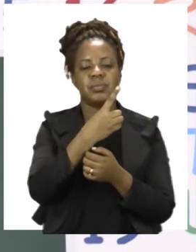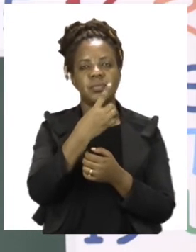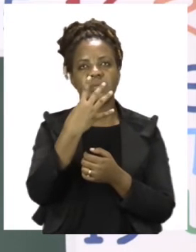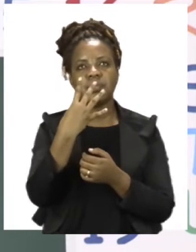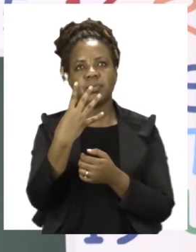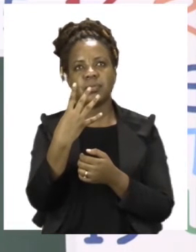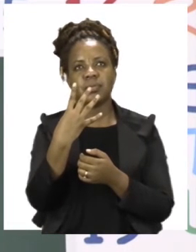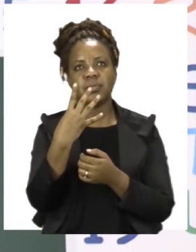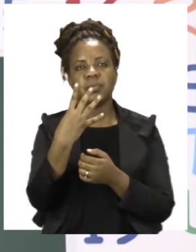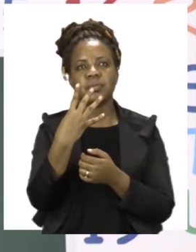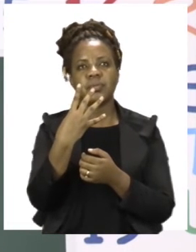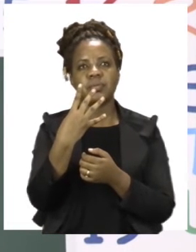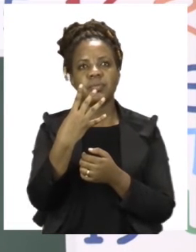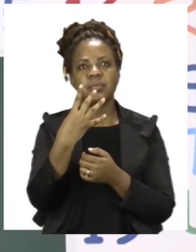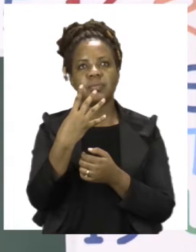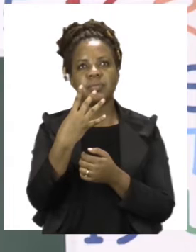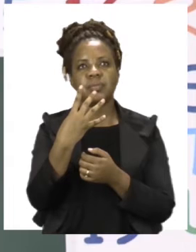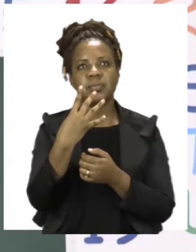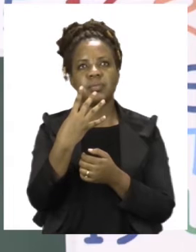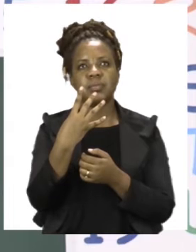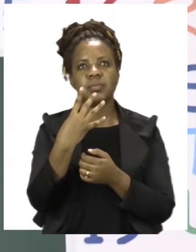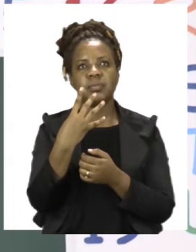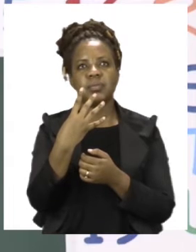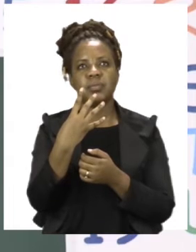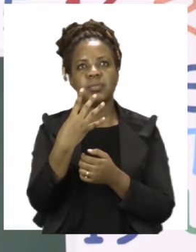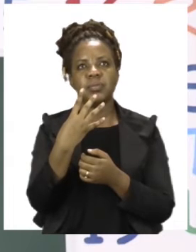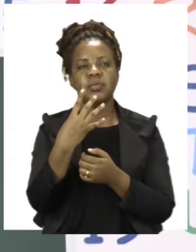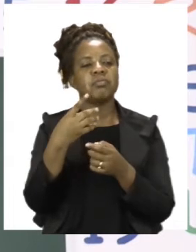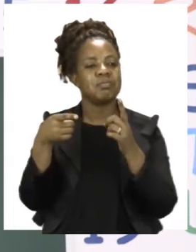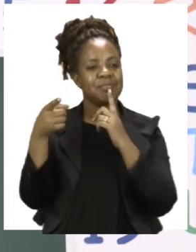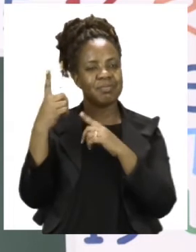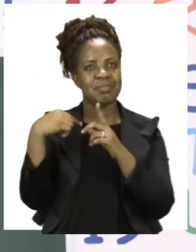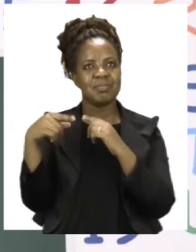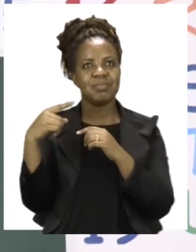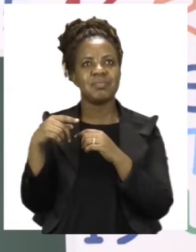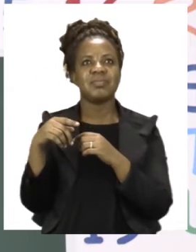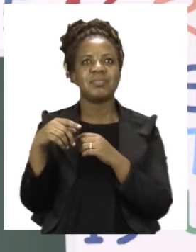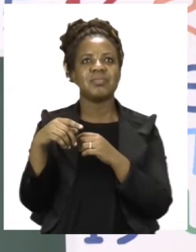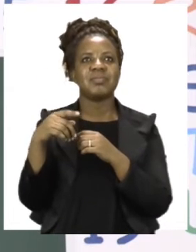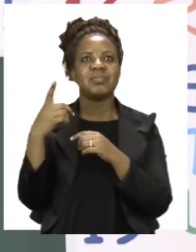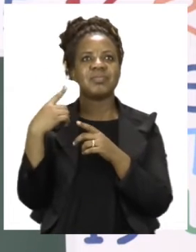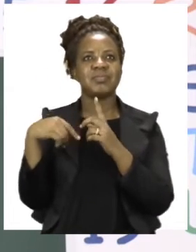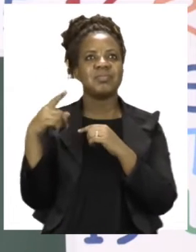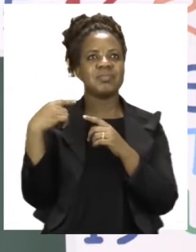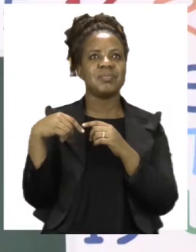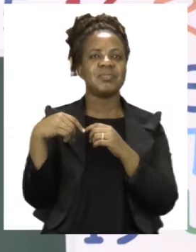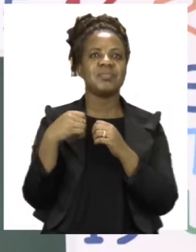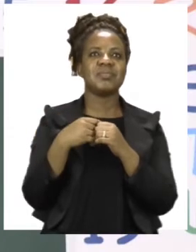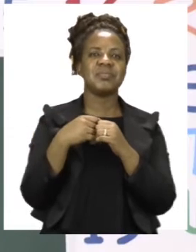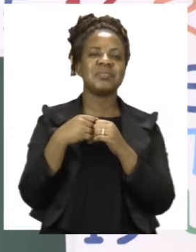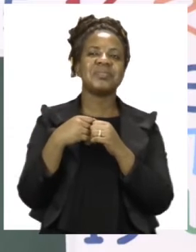14, together everyone. Uh-oh, now I have to start again because I was counting forward instead of